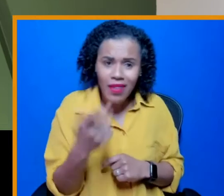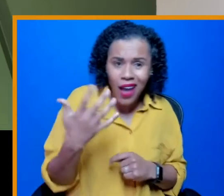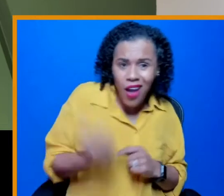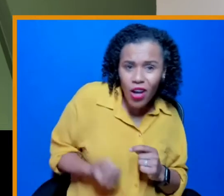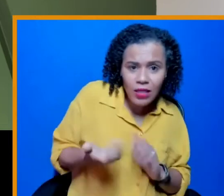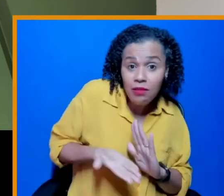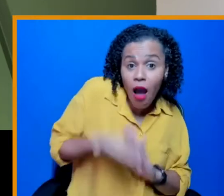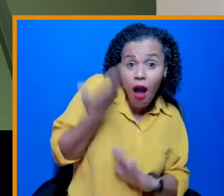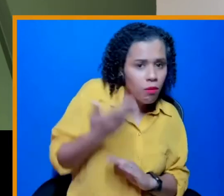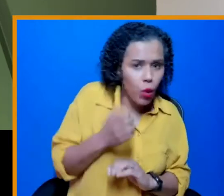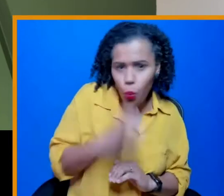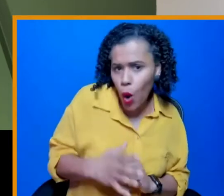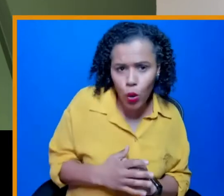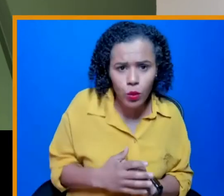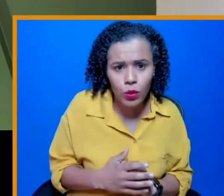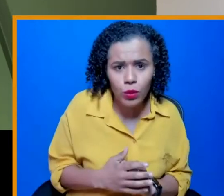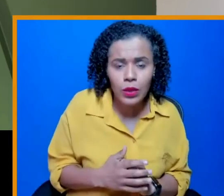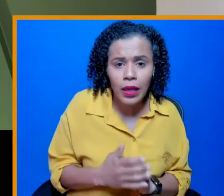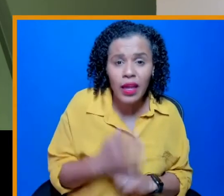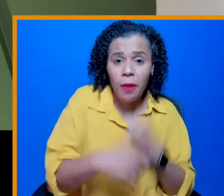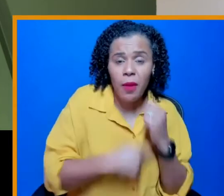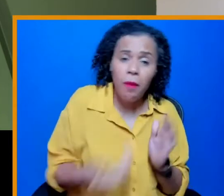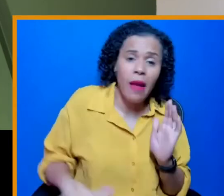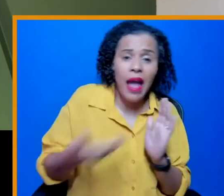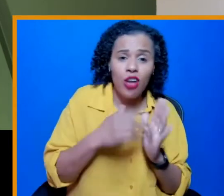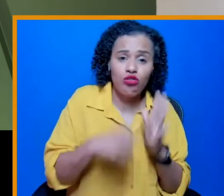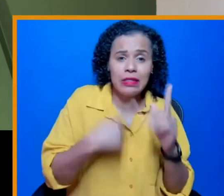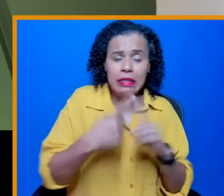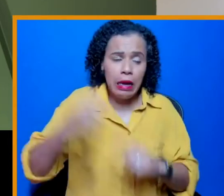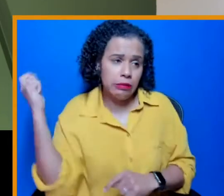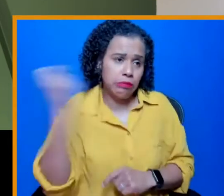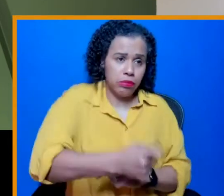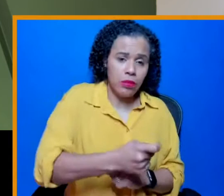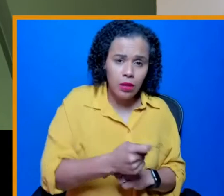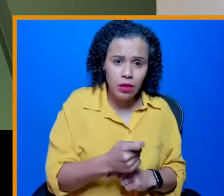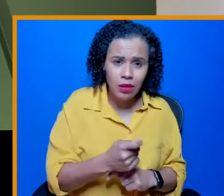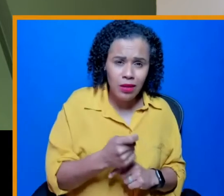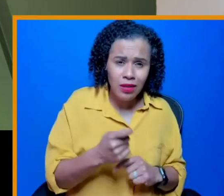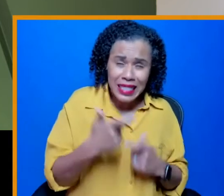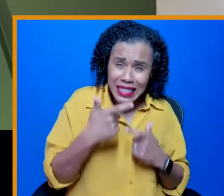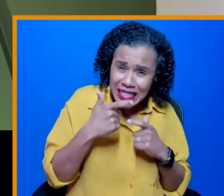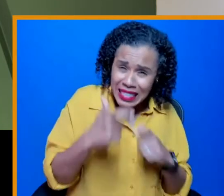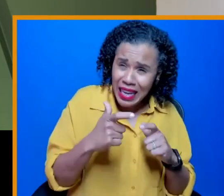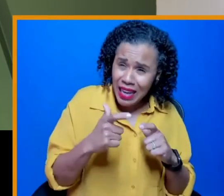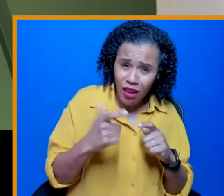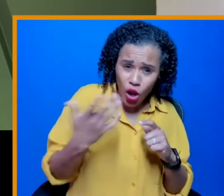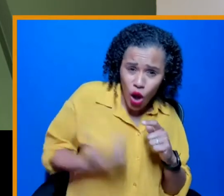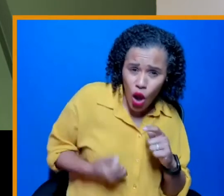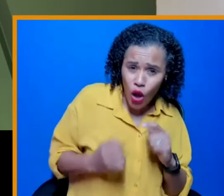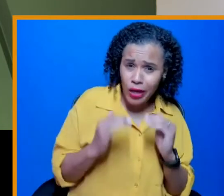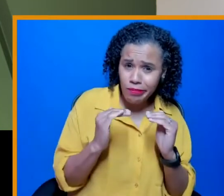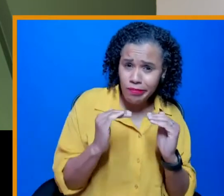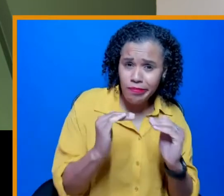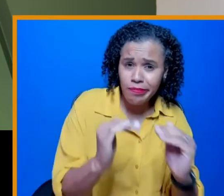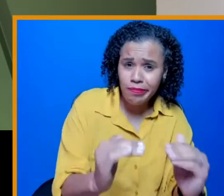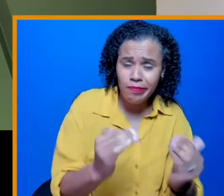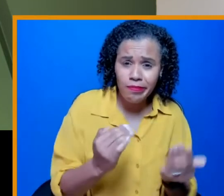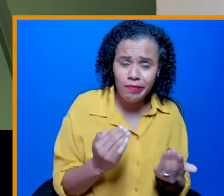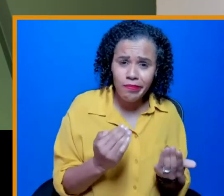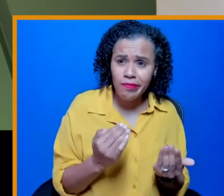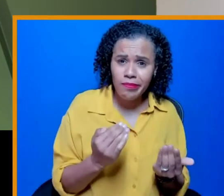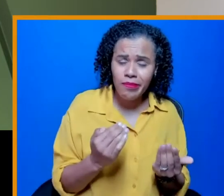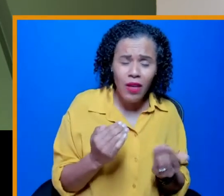earnings. It will serve them with a tax bill simply for maintaining their current standard of living by keeping their wages in line with inflation. That's